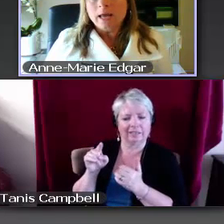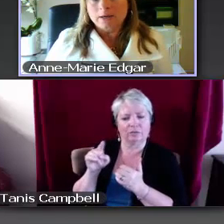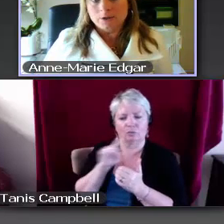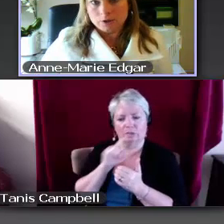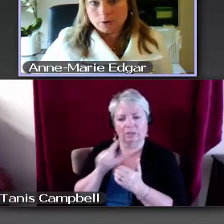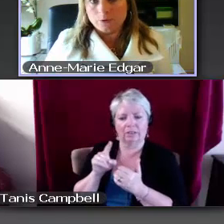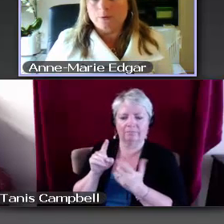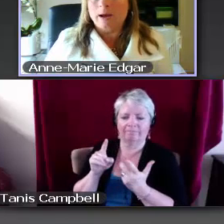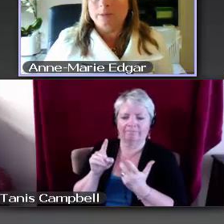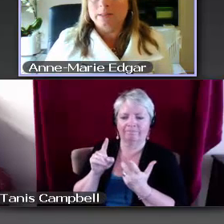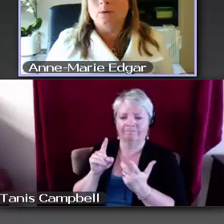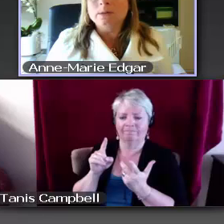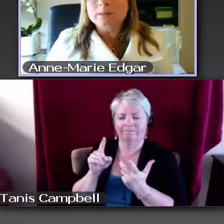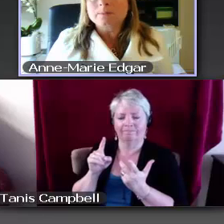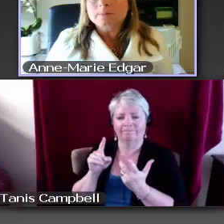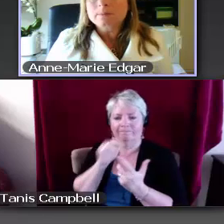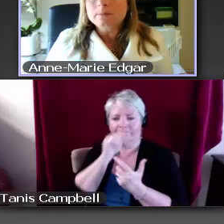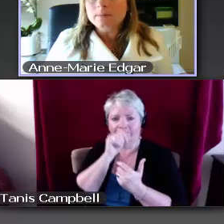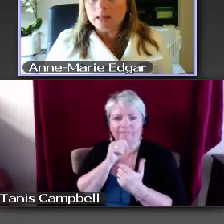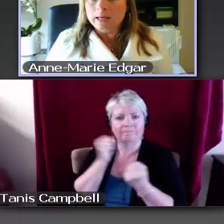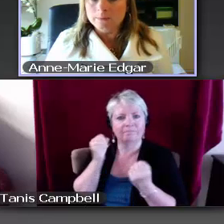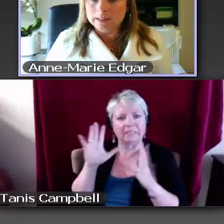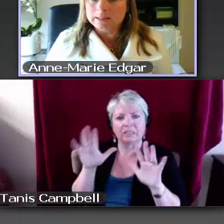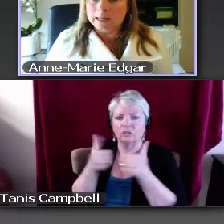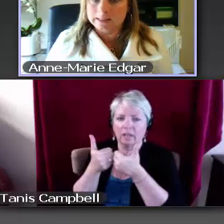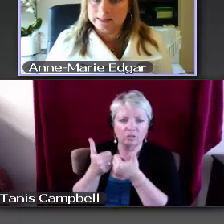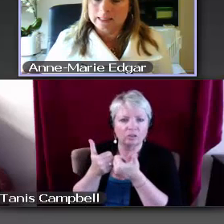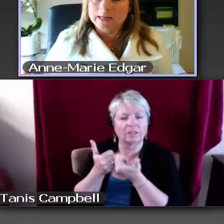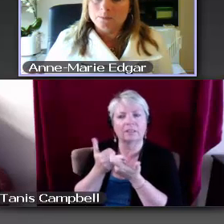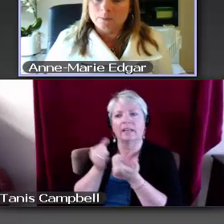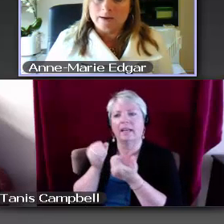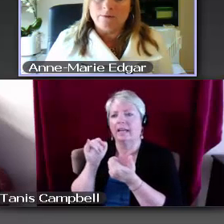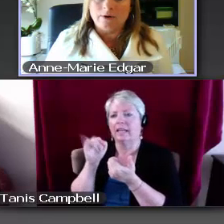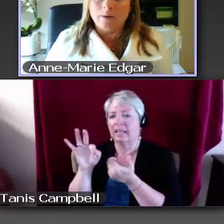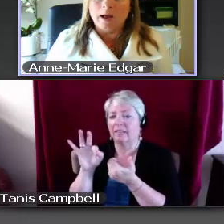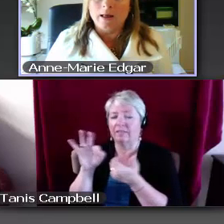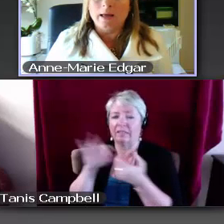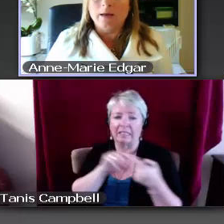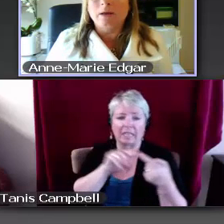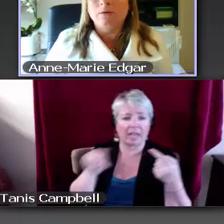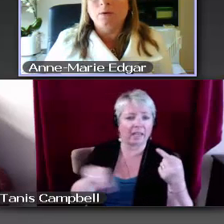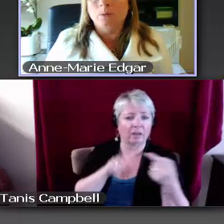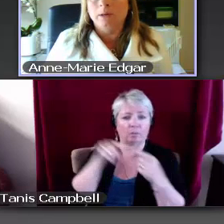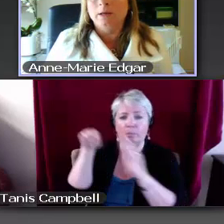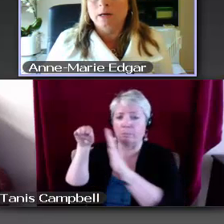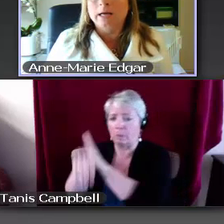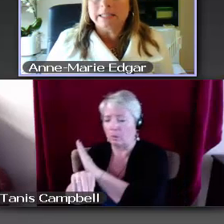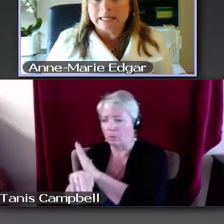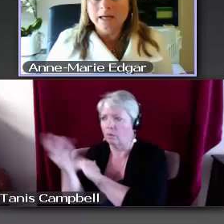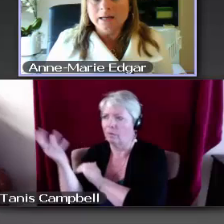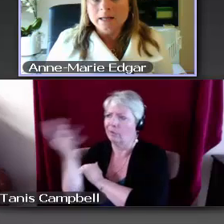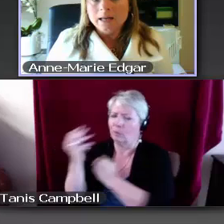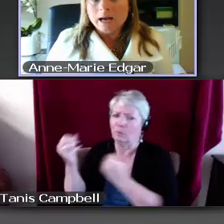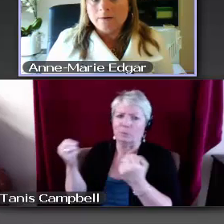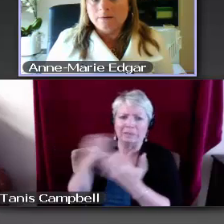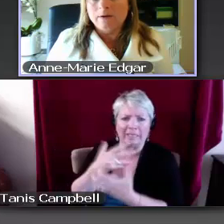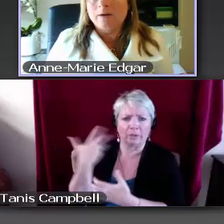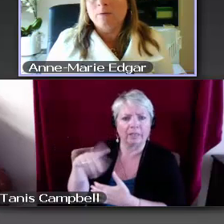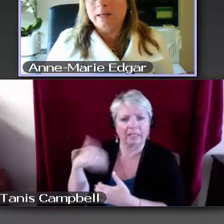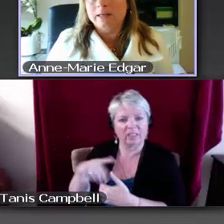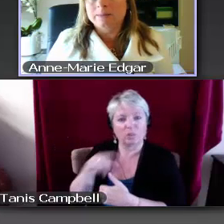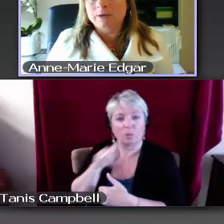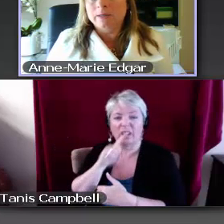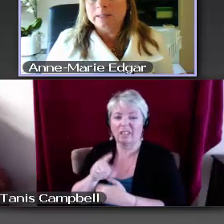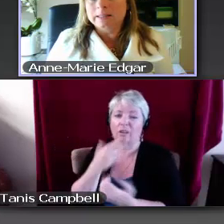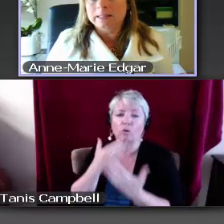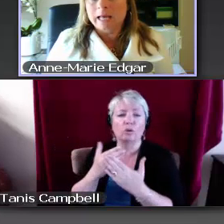disorder and to go through episodes. He really does write very well and give you a really good idea of